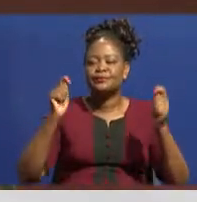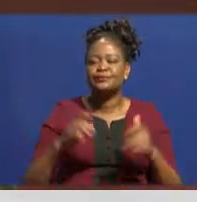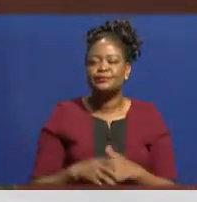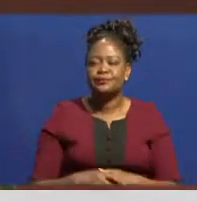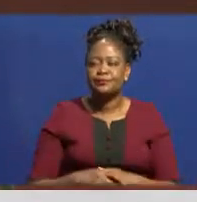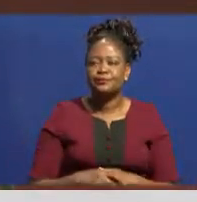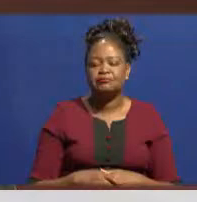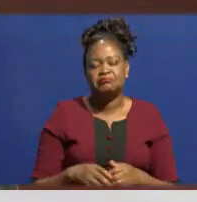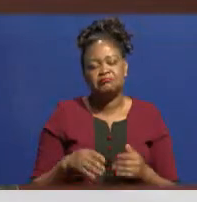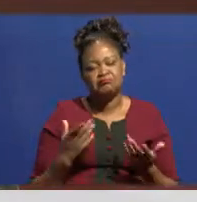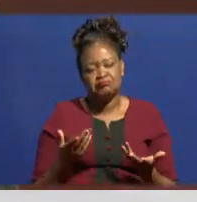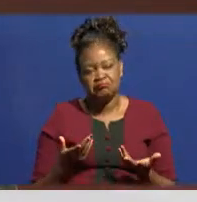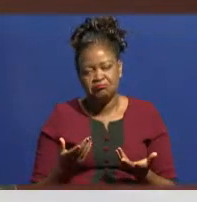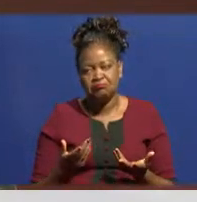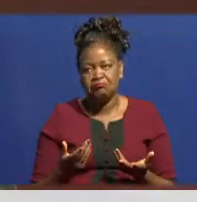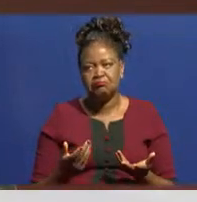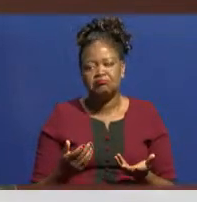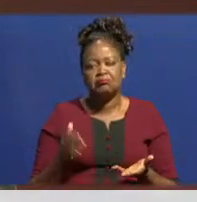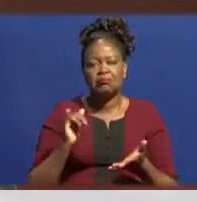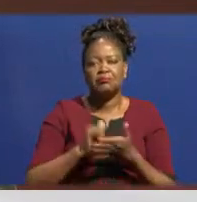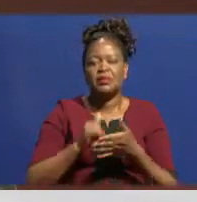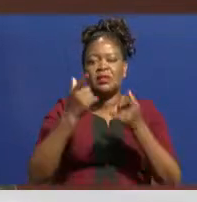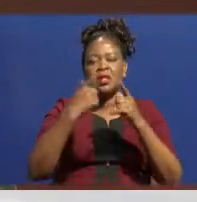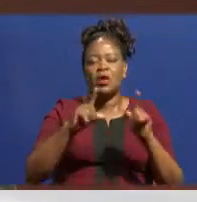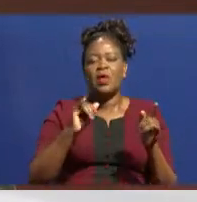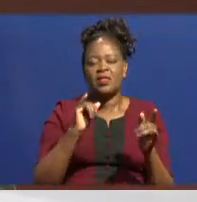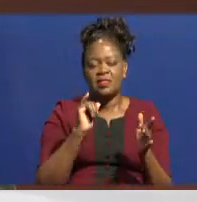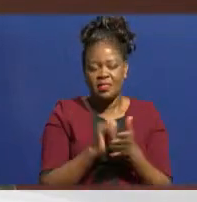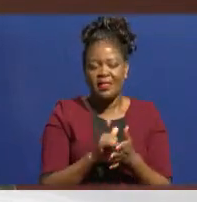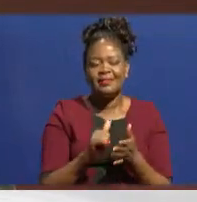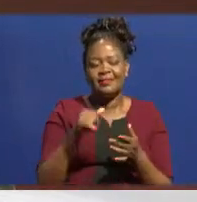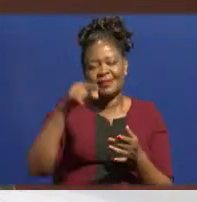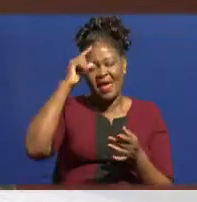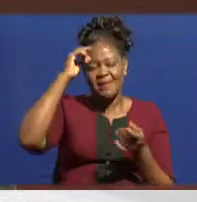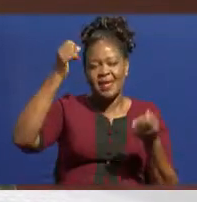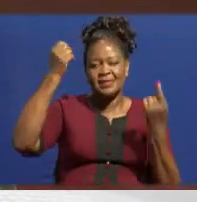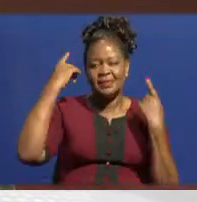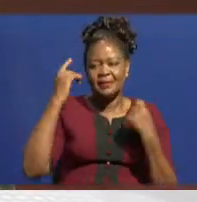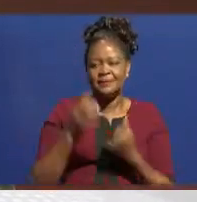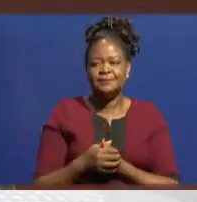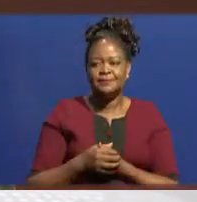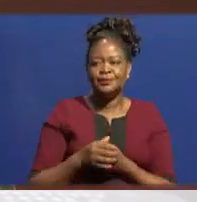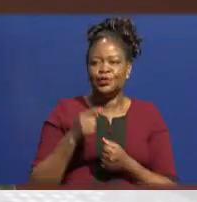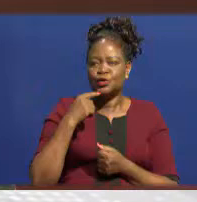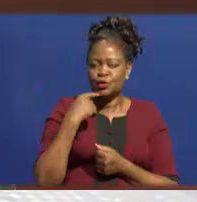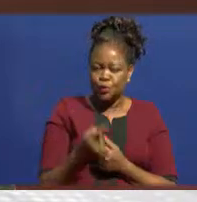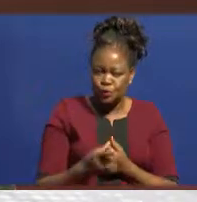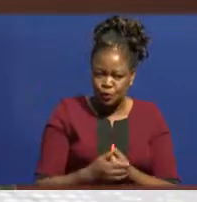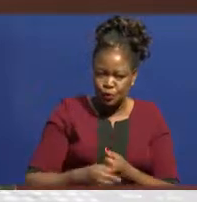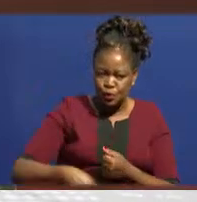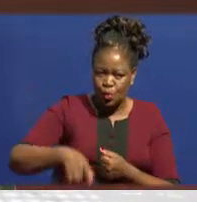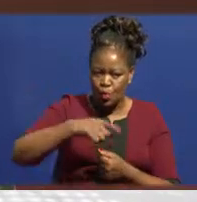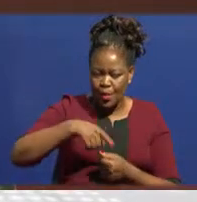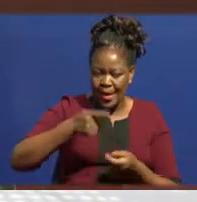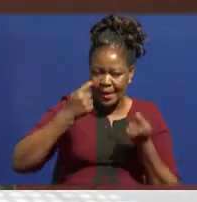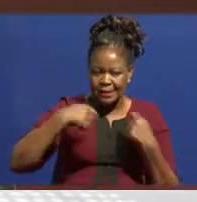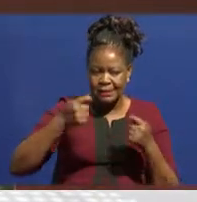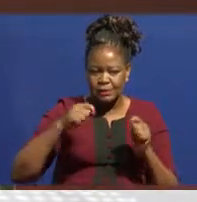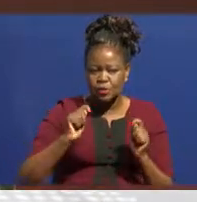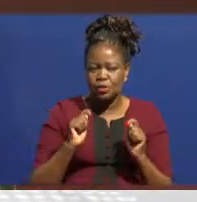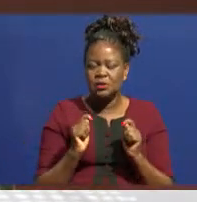demonstrations, mm-hmm. or strike. And that's the language that the government understand. I tend to think so. And therefore, we are trying